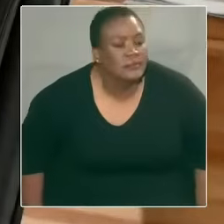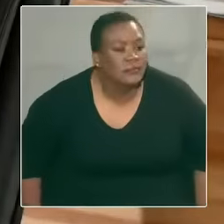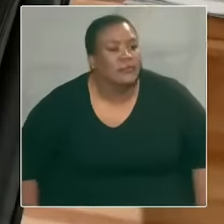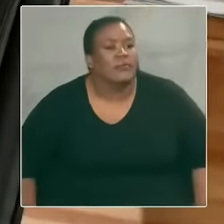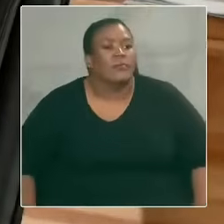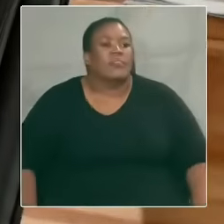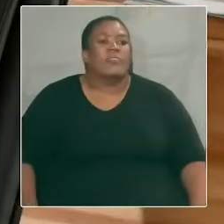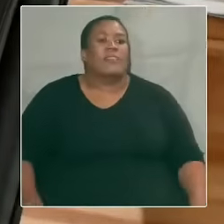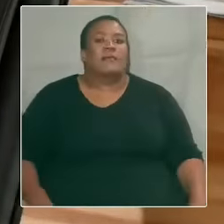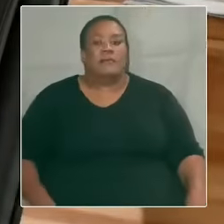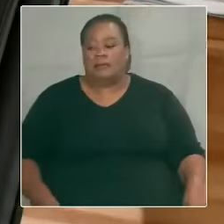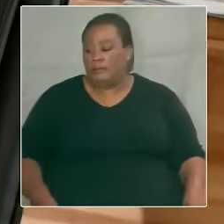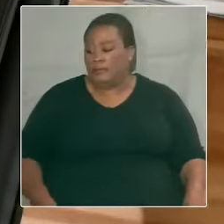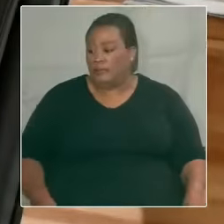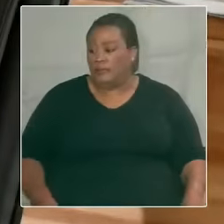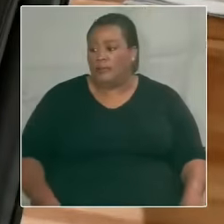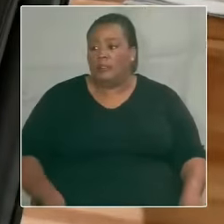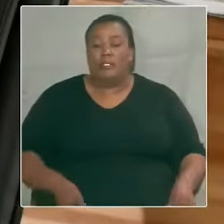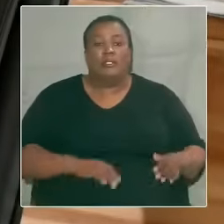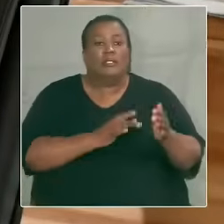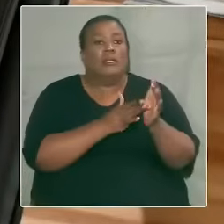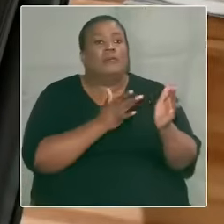turn to page 369